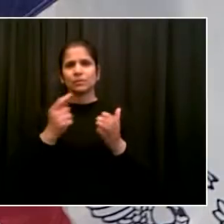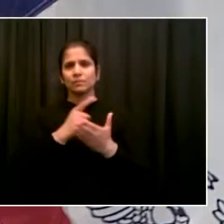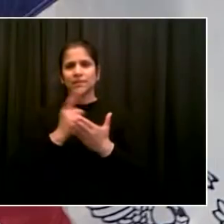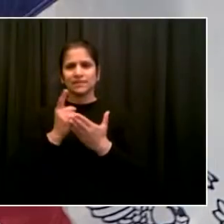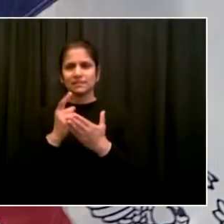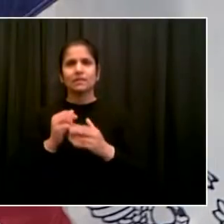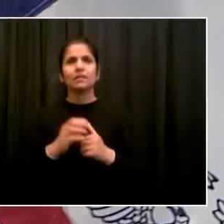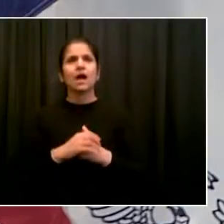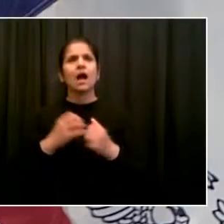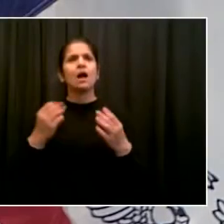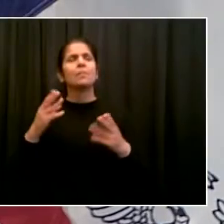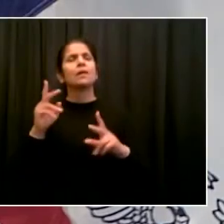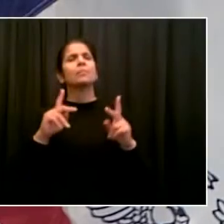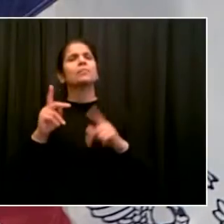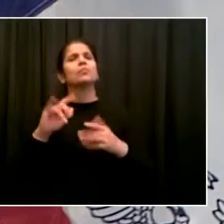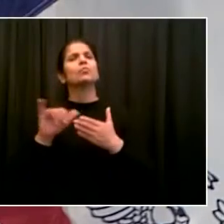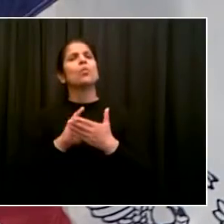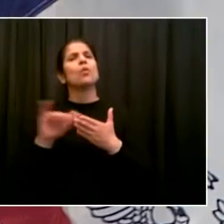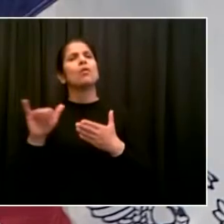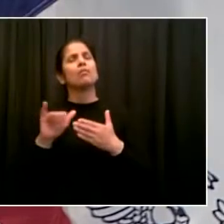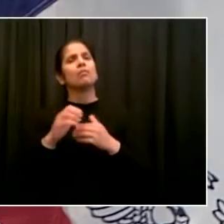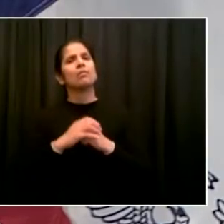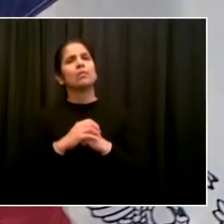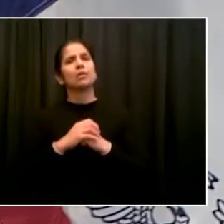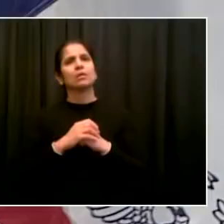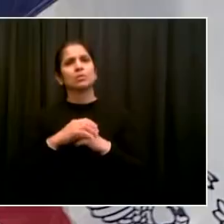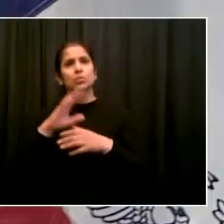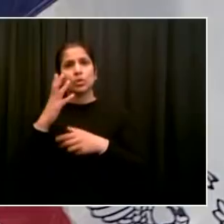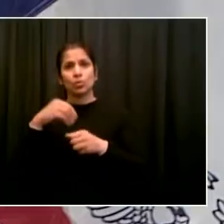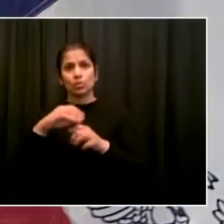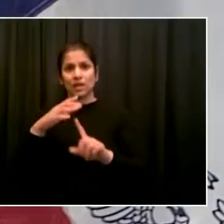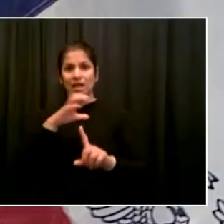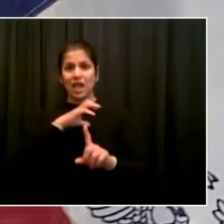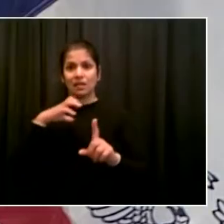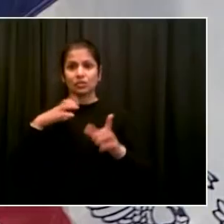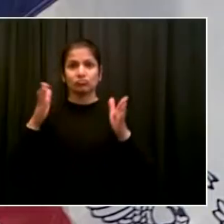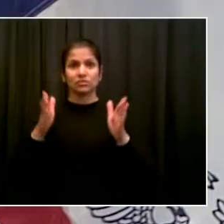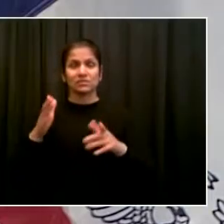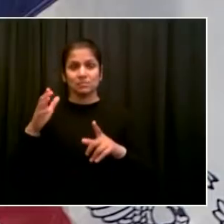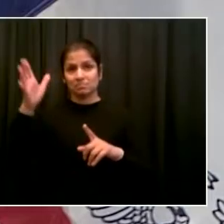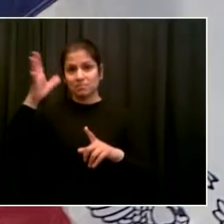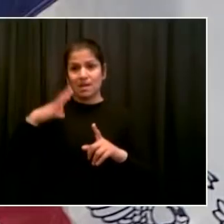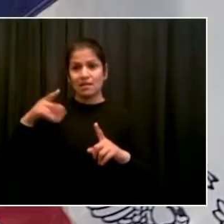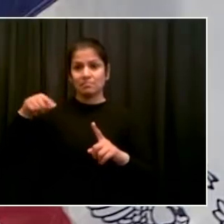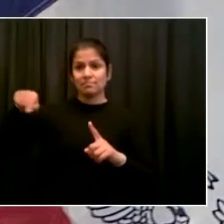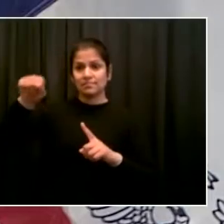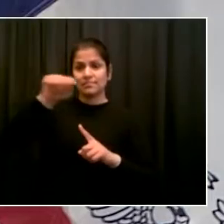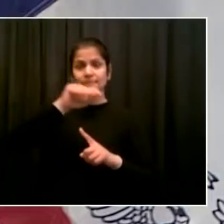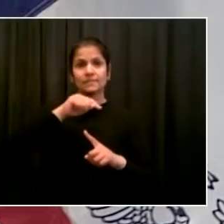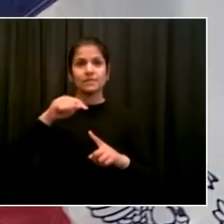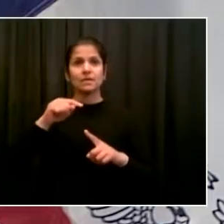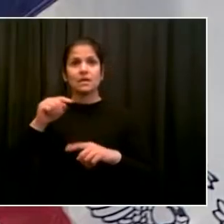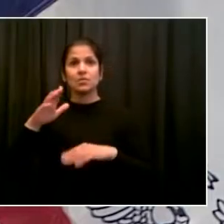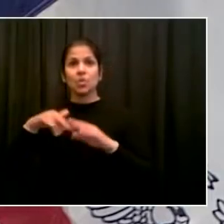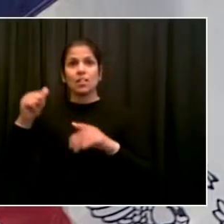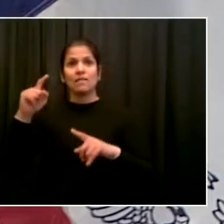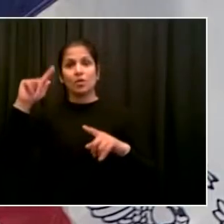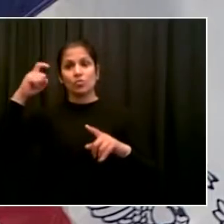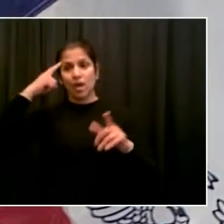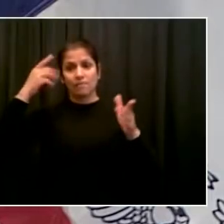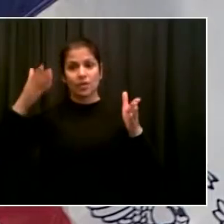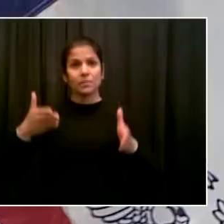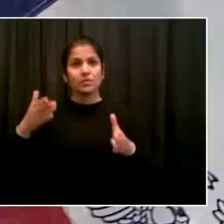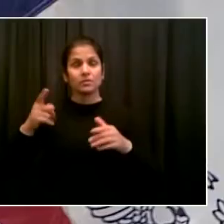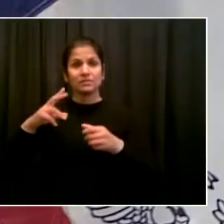congressional delegation, including Congressman Nadler, have called on the governor to resign. You have not used that word this week.